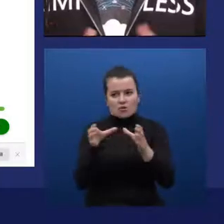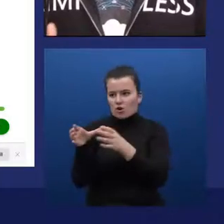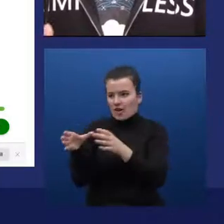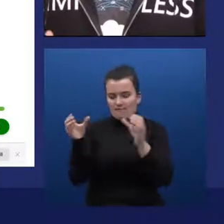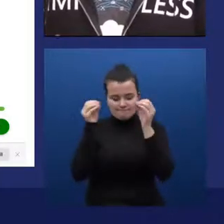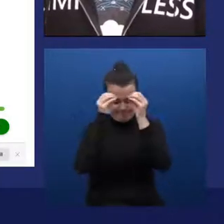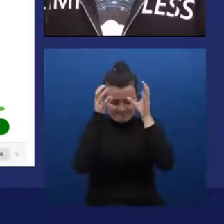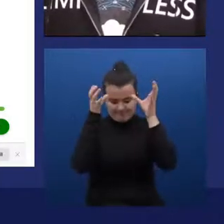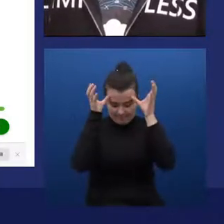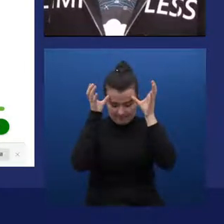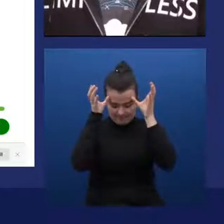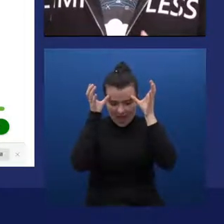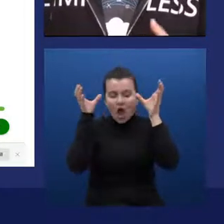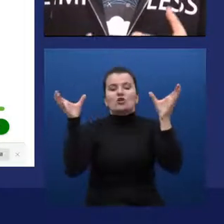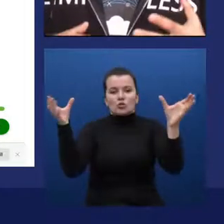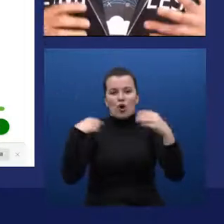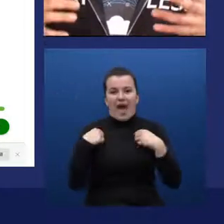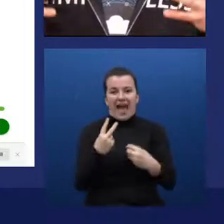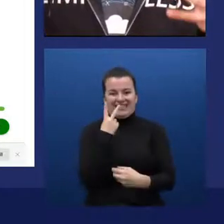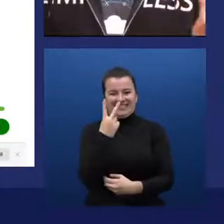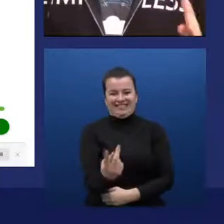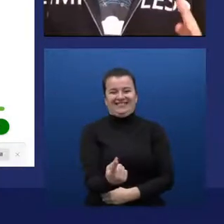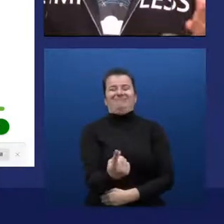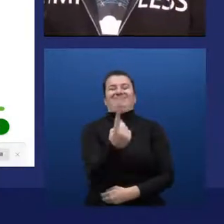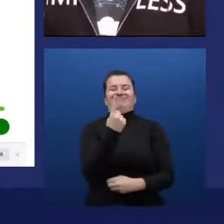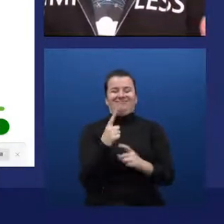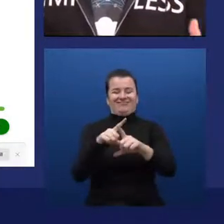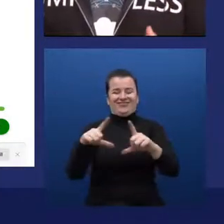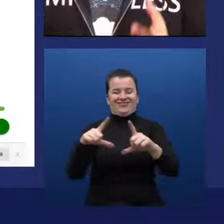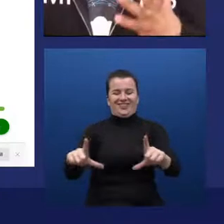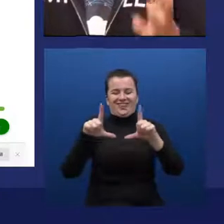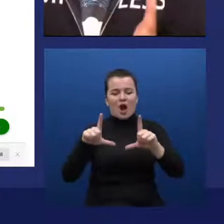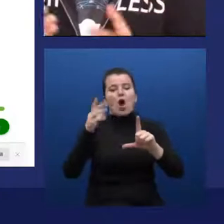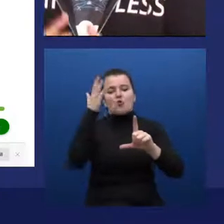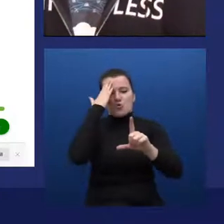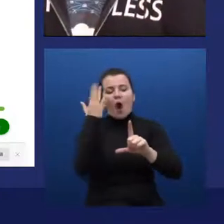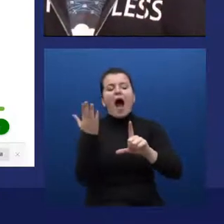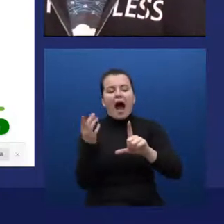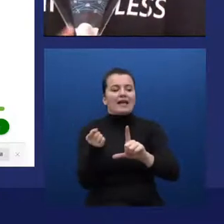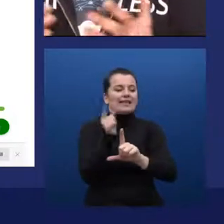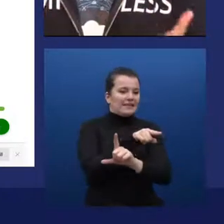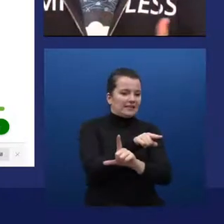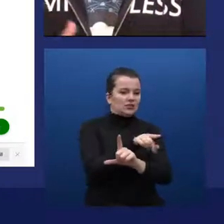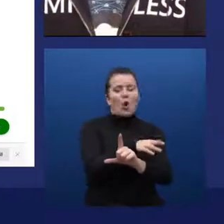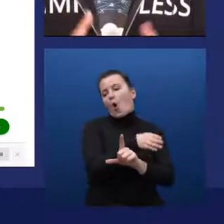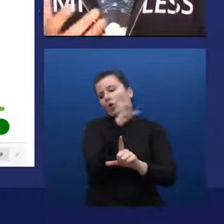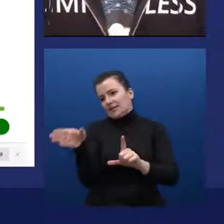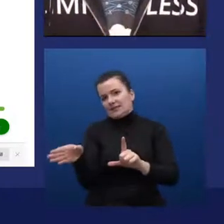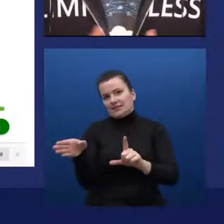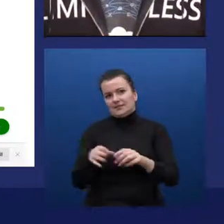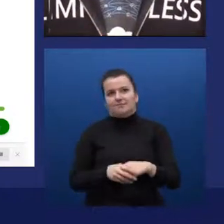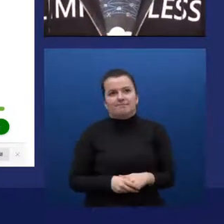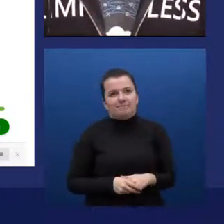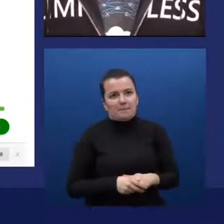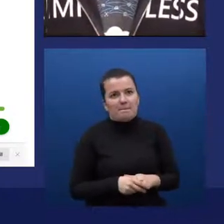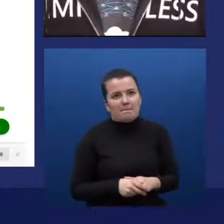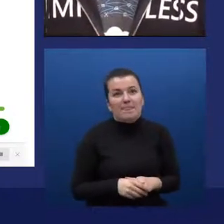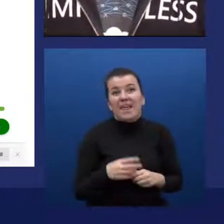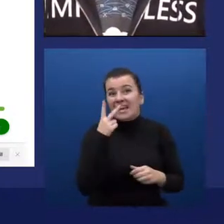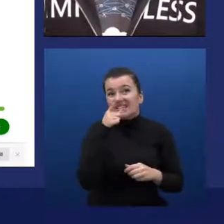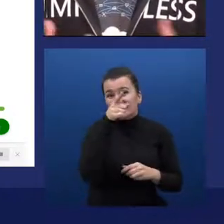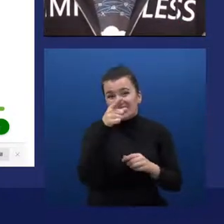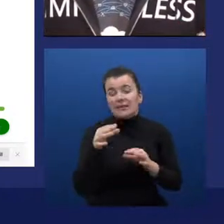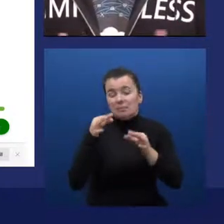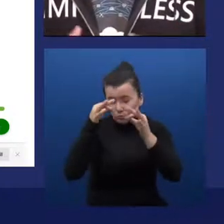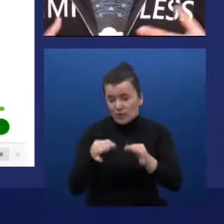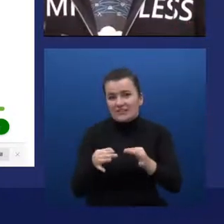capability. This means that with, you know, this solution of the two objects with 100% precision to understand what they're actually